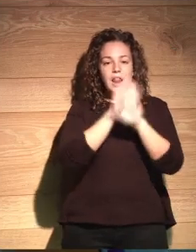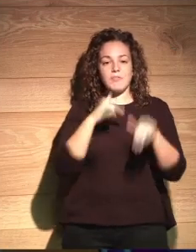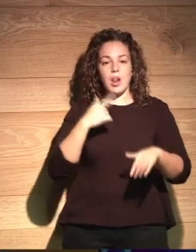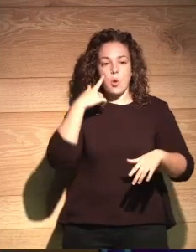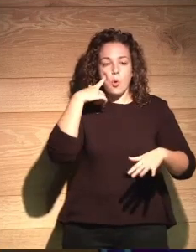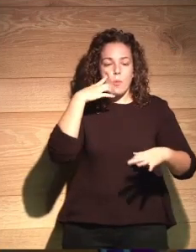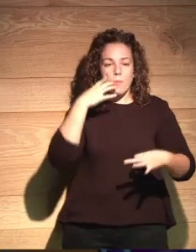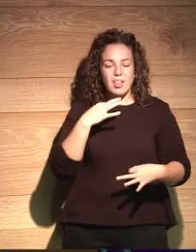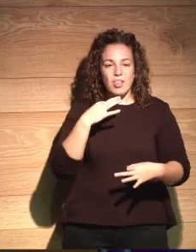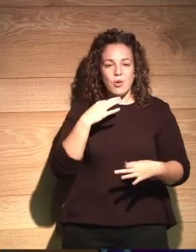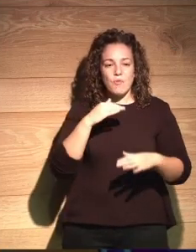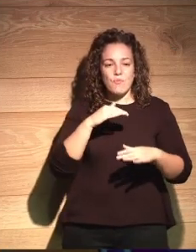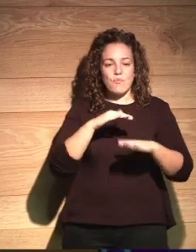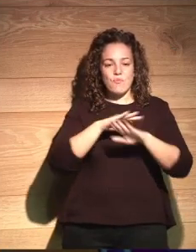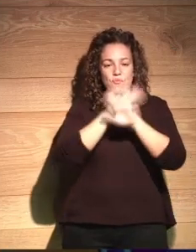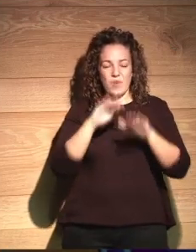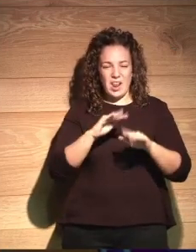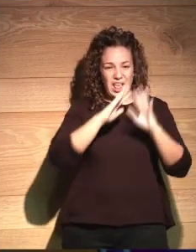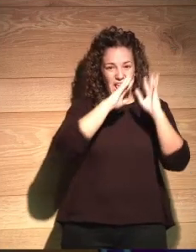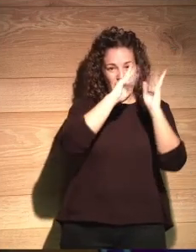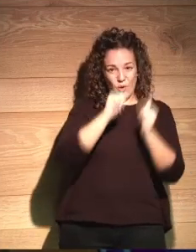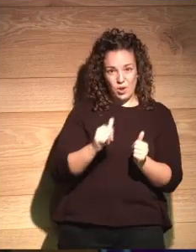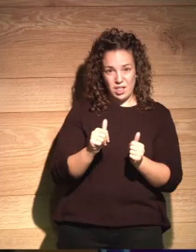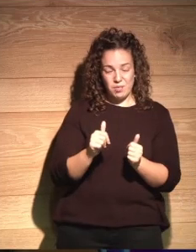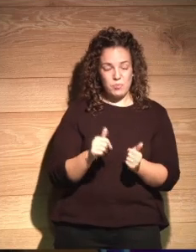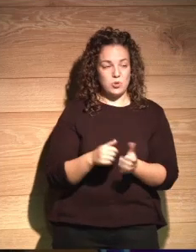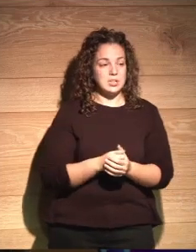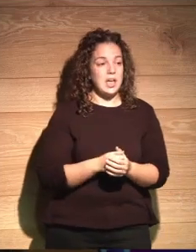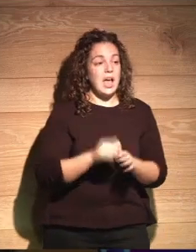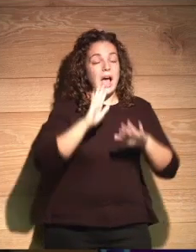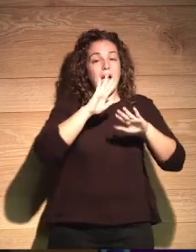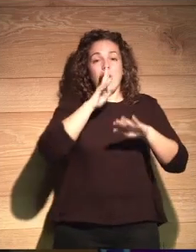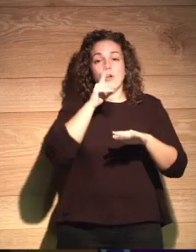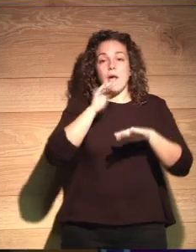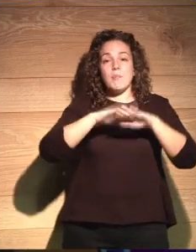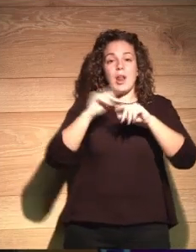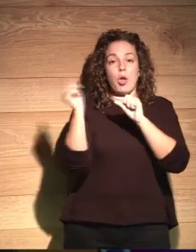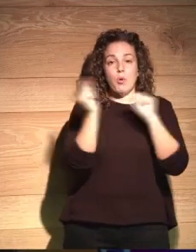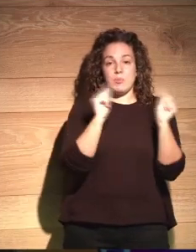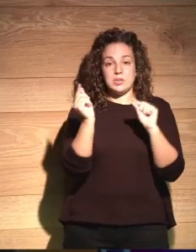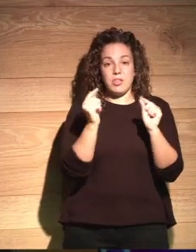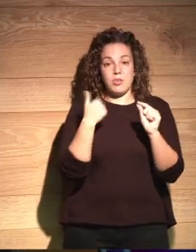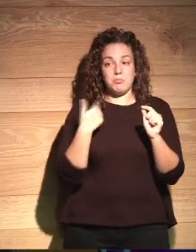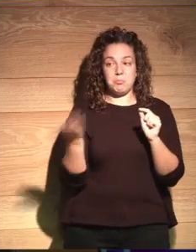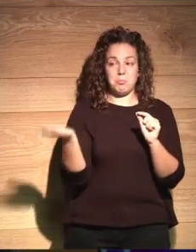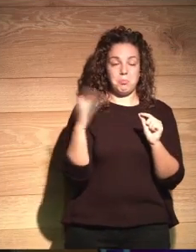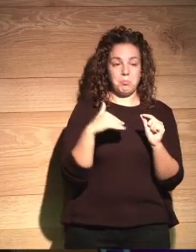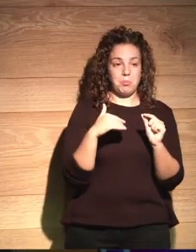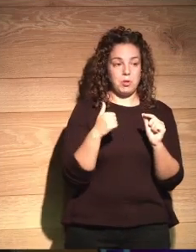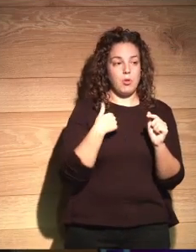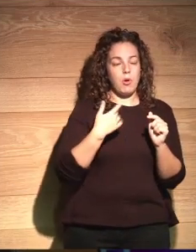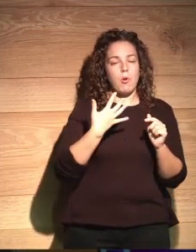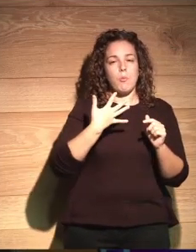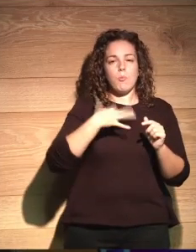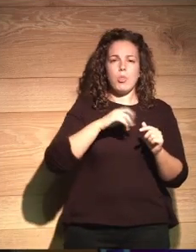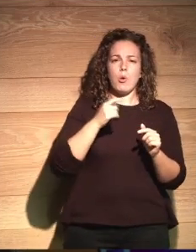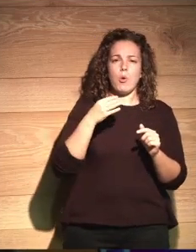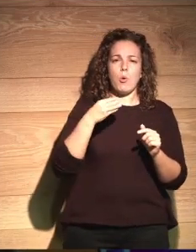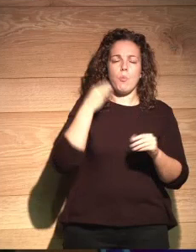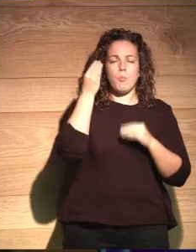a dehumanization of the algorithms. Well, for the roundtable, we let you come to the